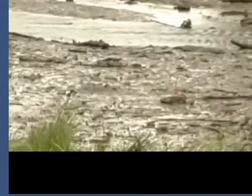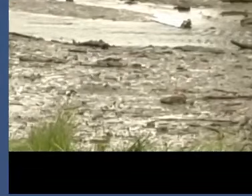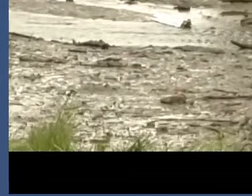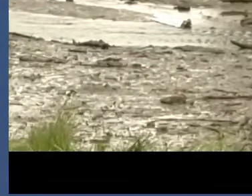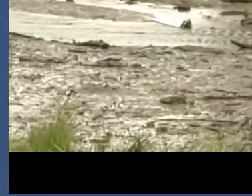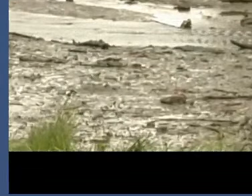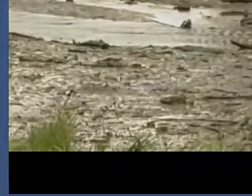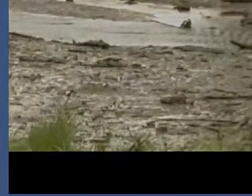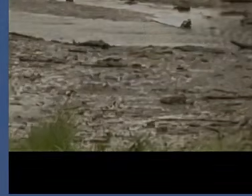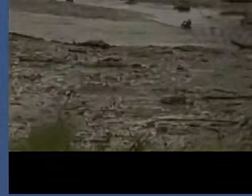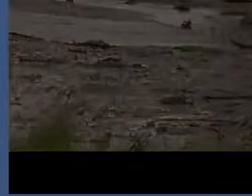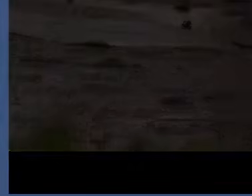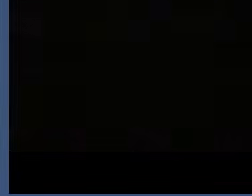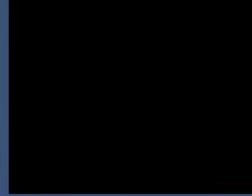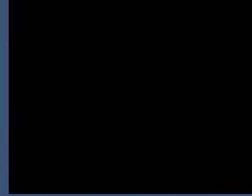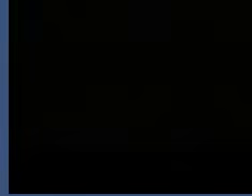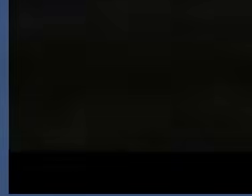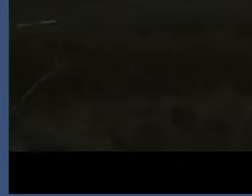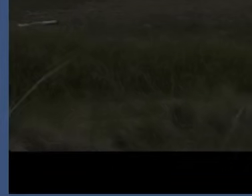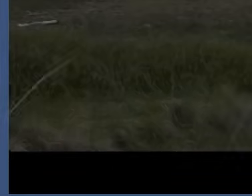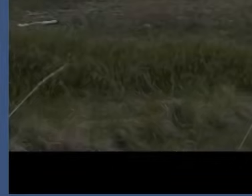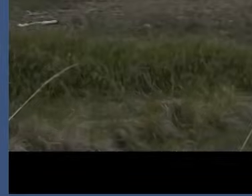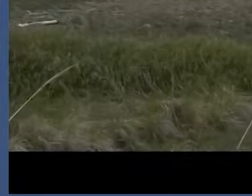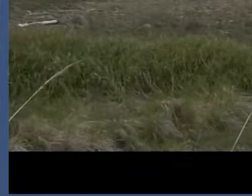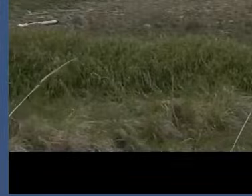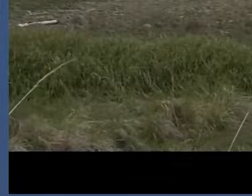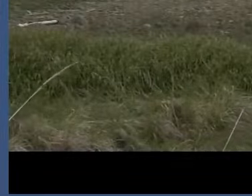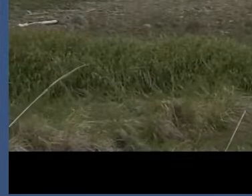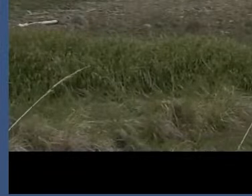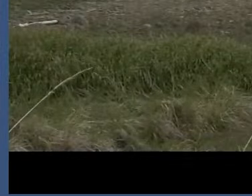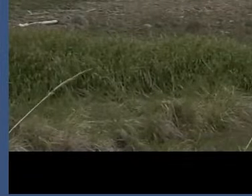places in the state of Washington.